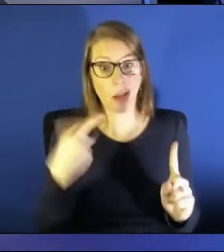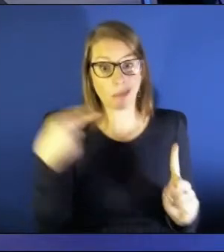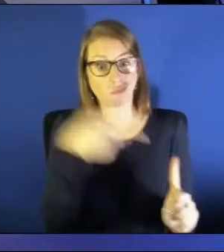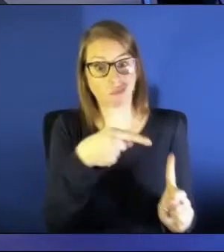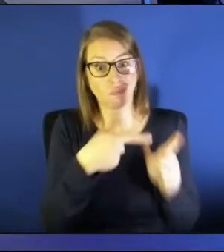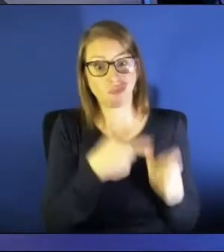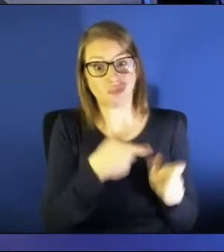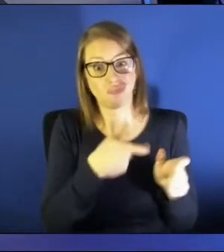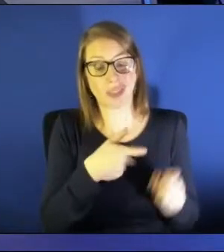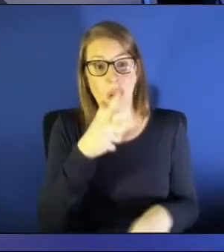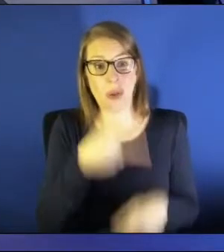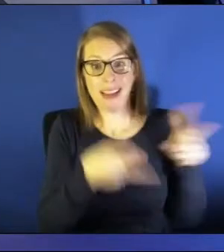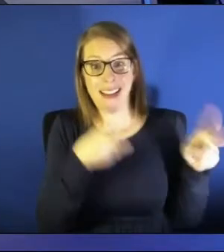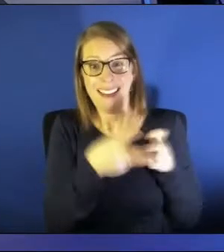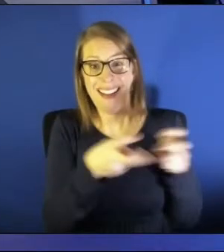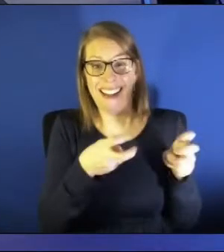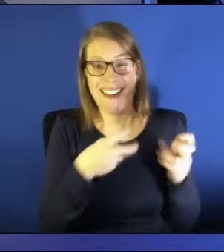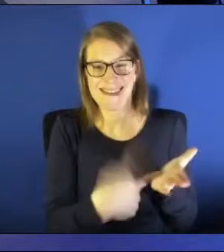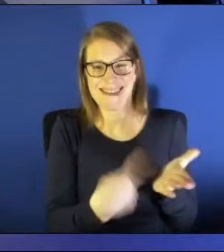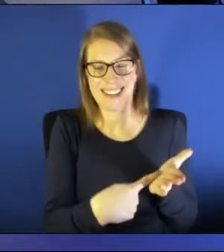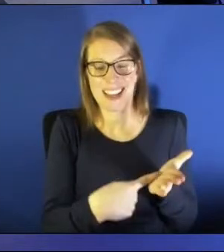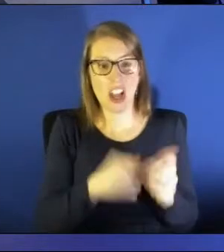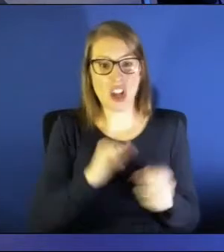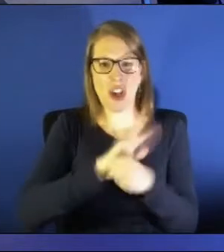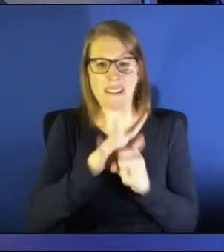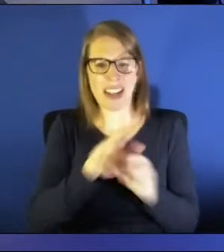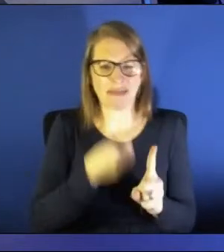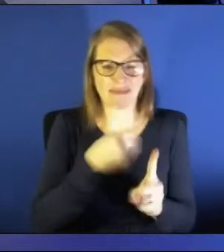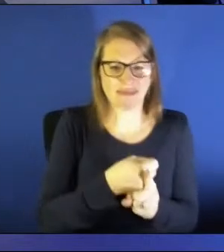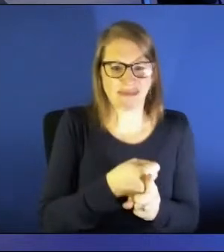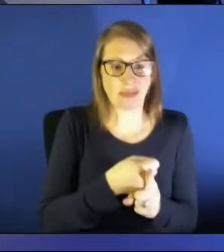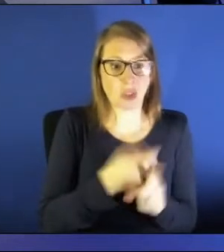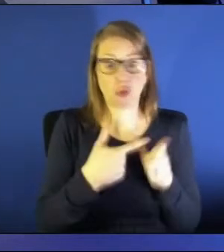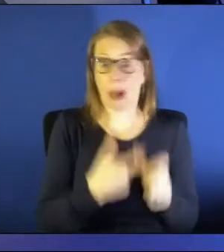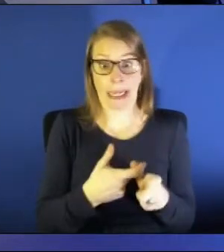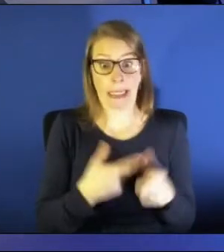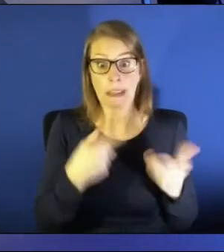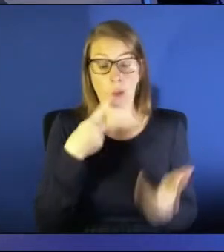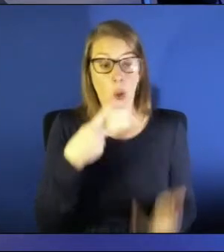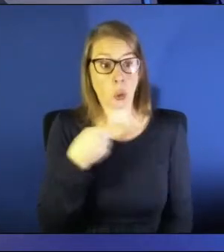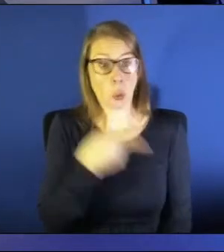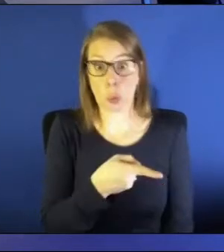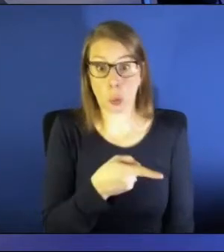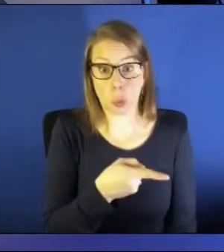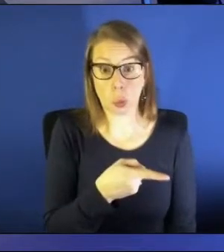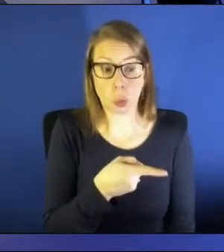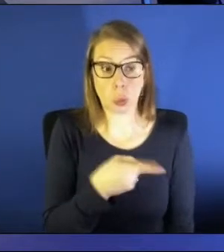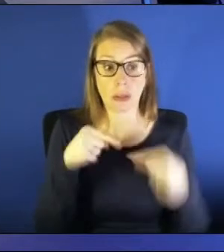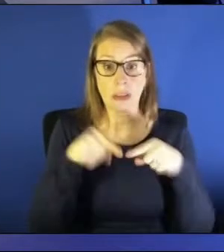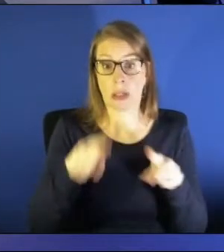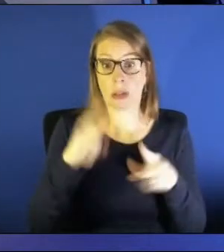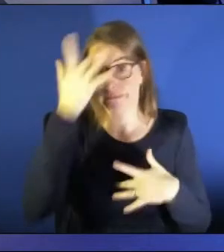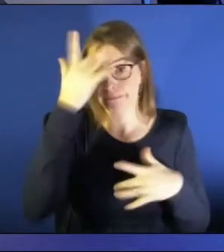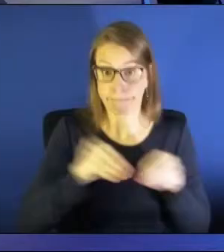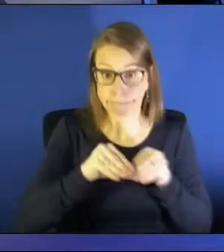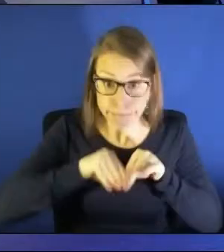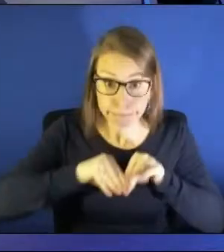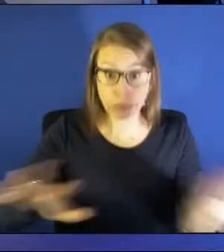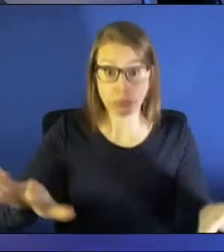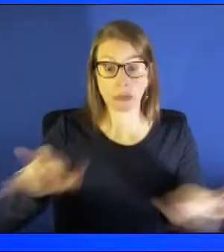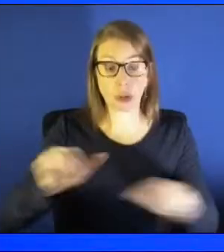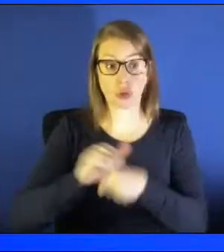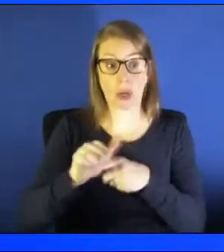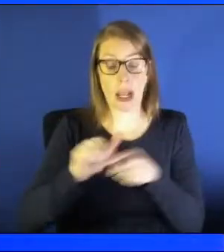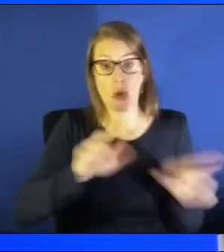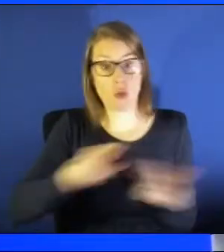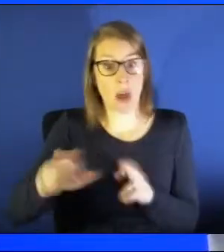here today. How has COVID impacted just running for you during this pandemic and training and getting ready for marathons?